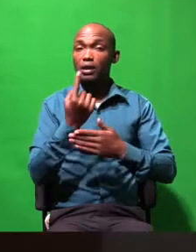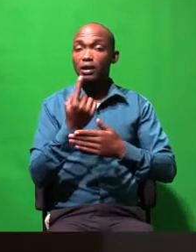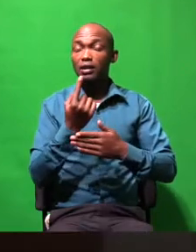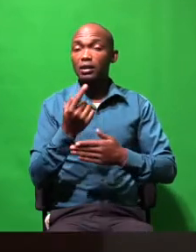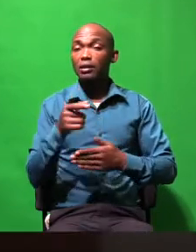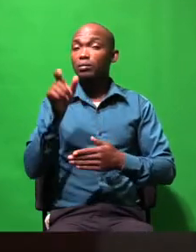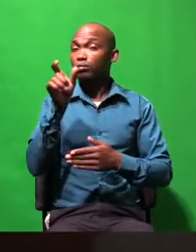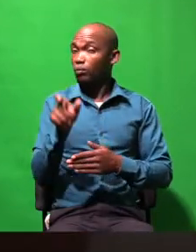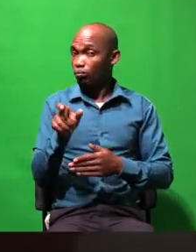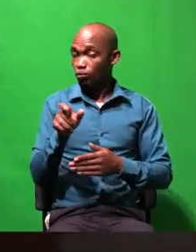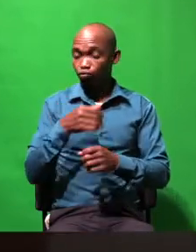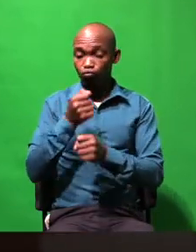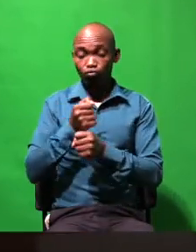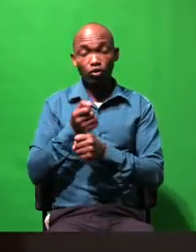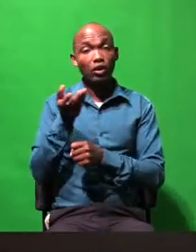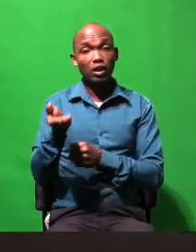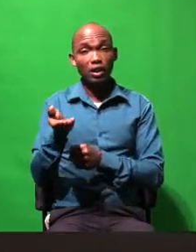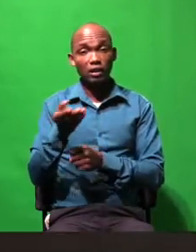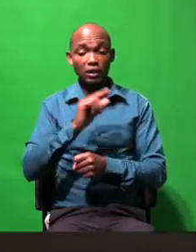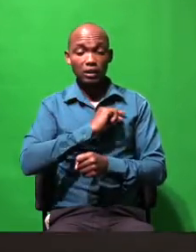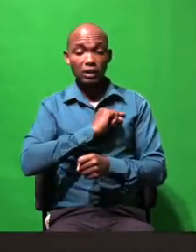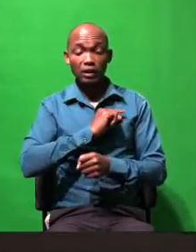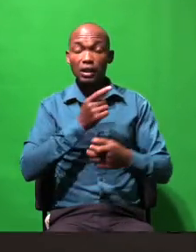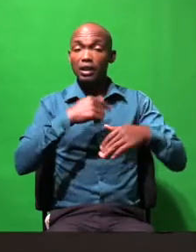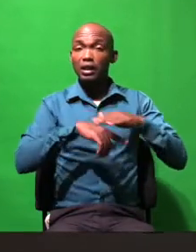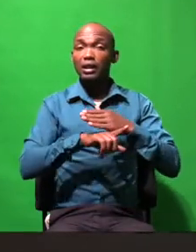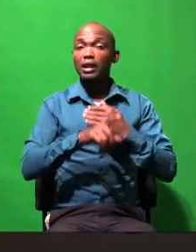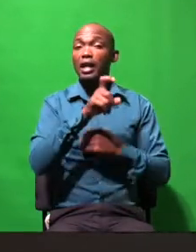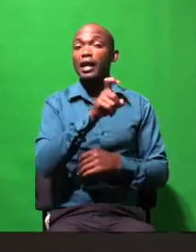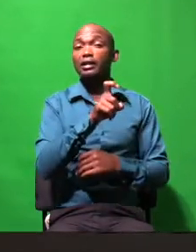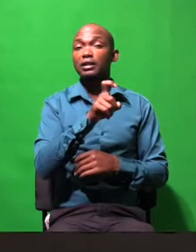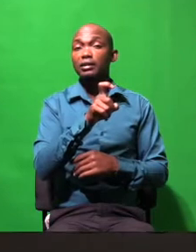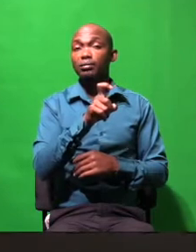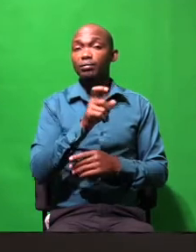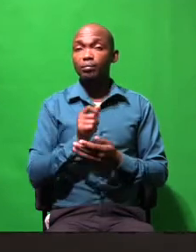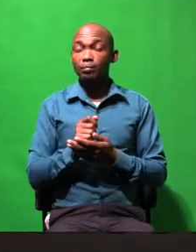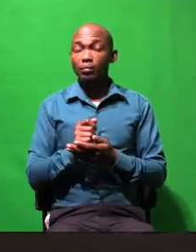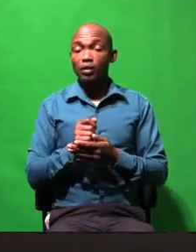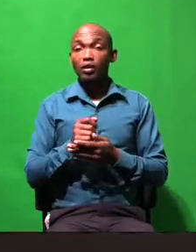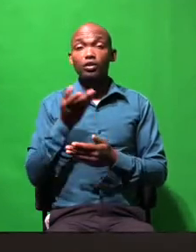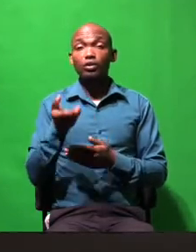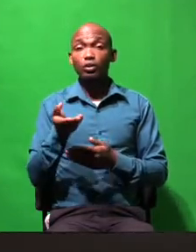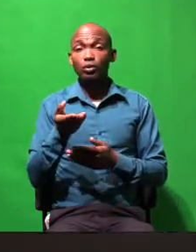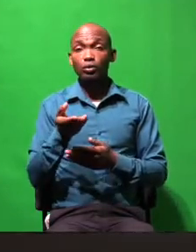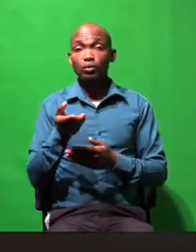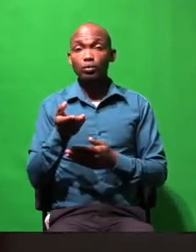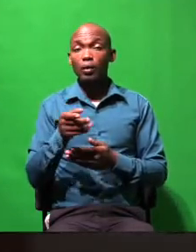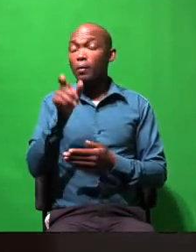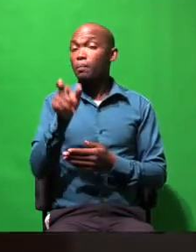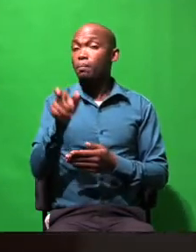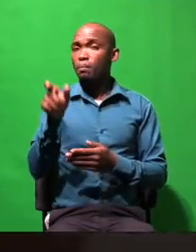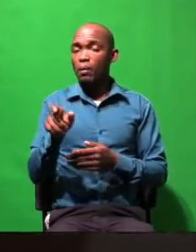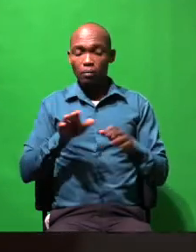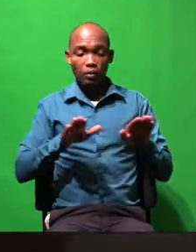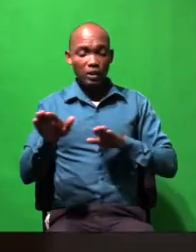a sex-linked gene on a X chromosome, so that such people will